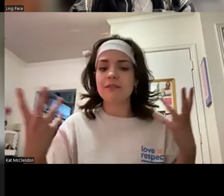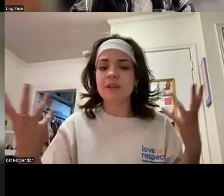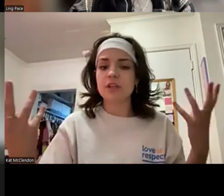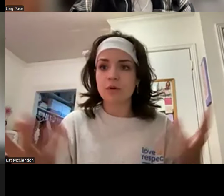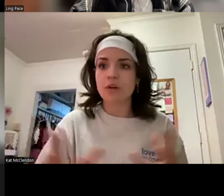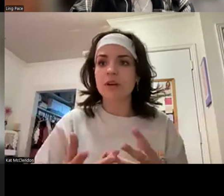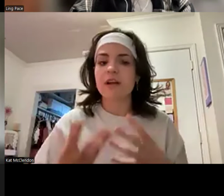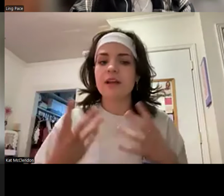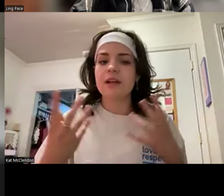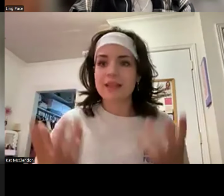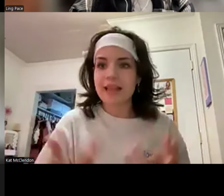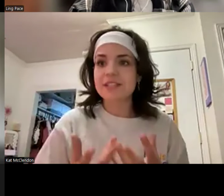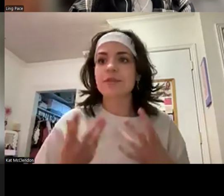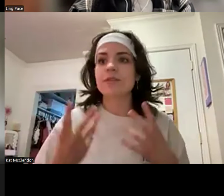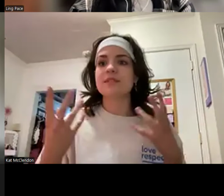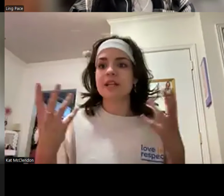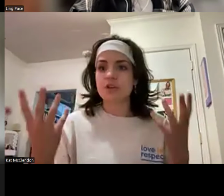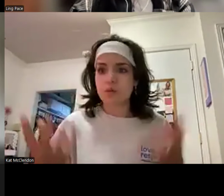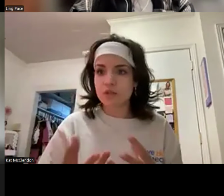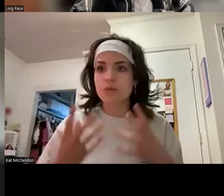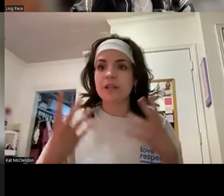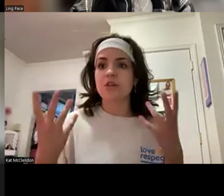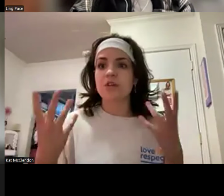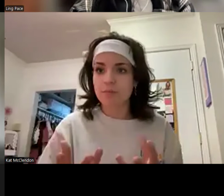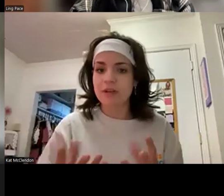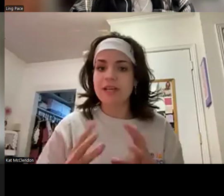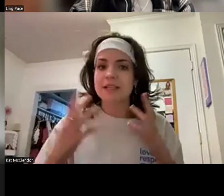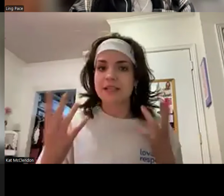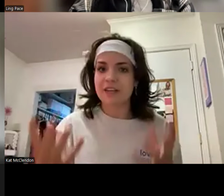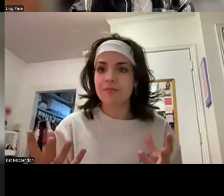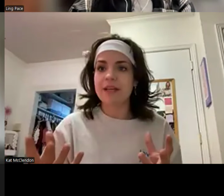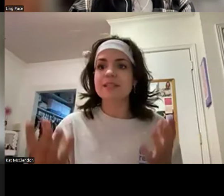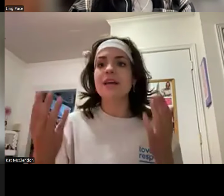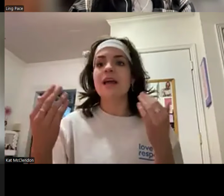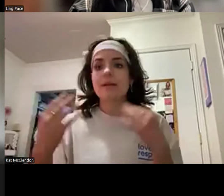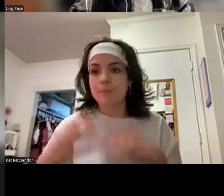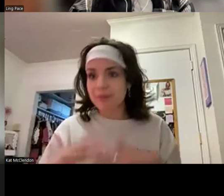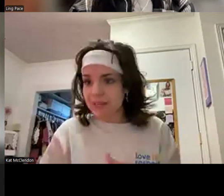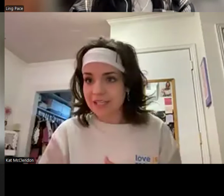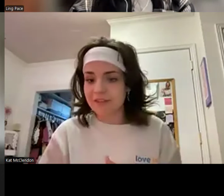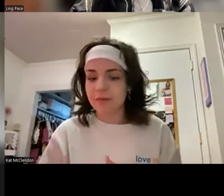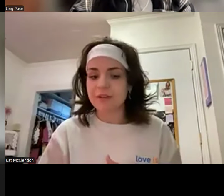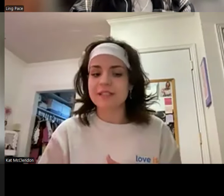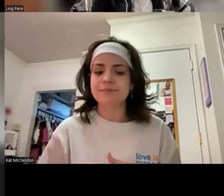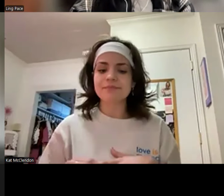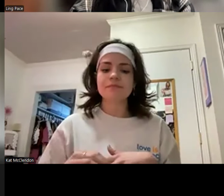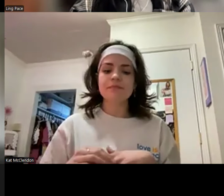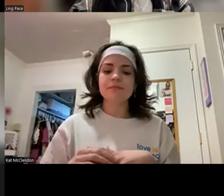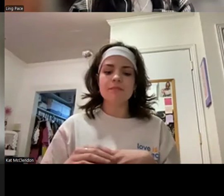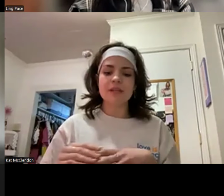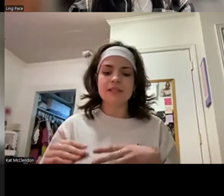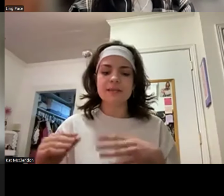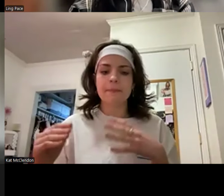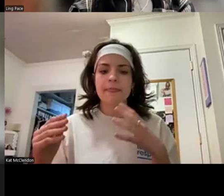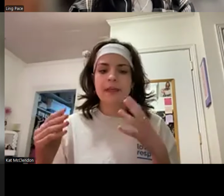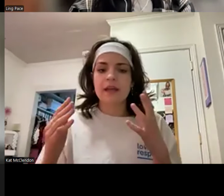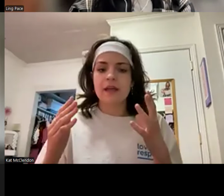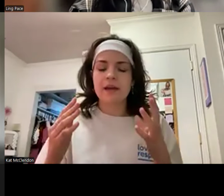give your classrooms and your school and your community a safe place, and be a safe person,